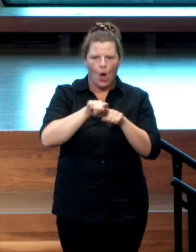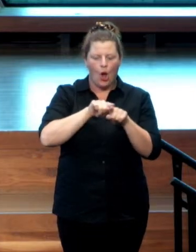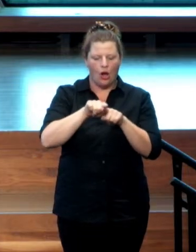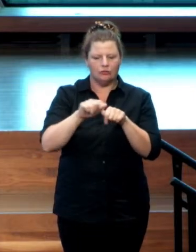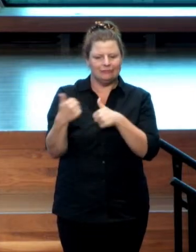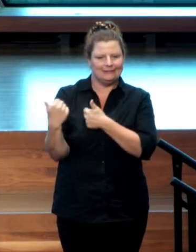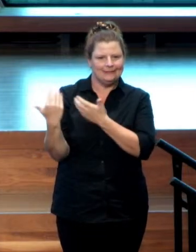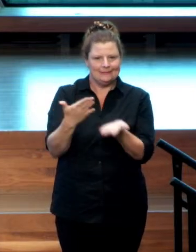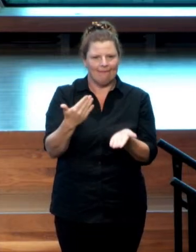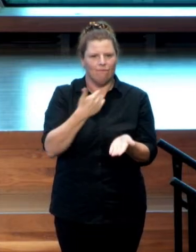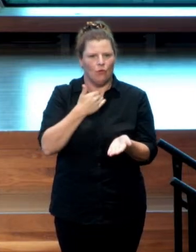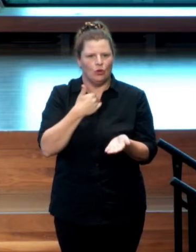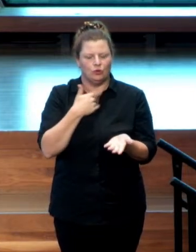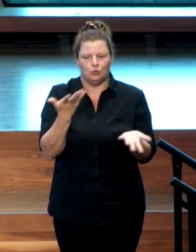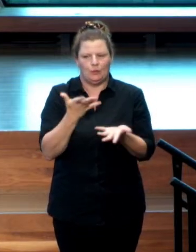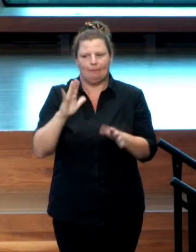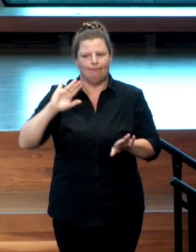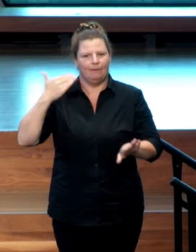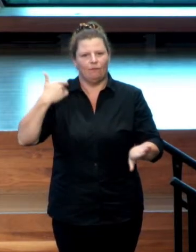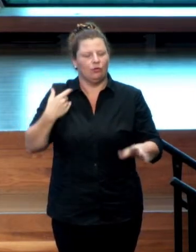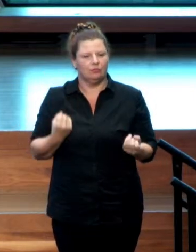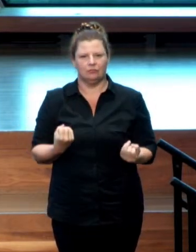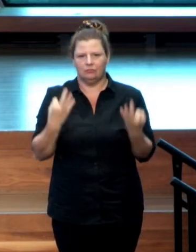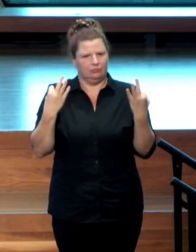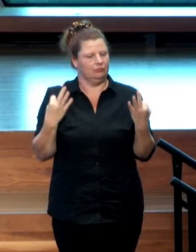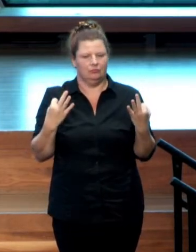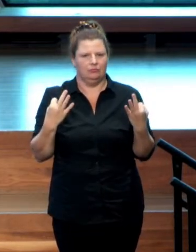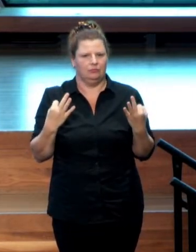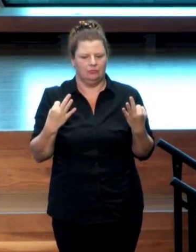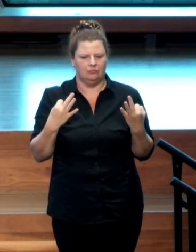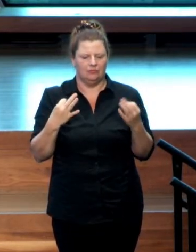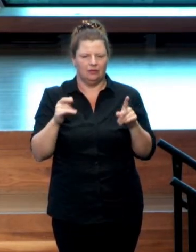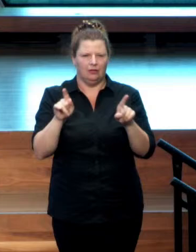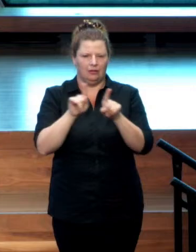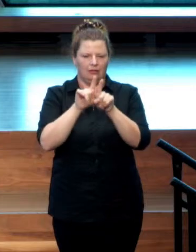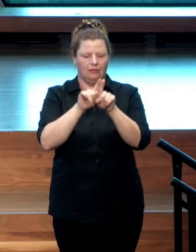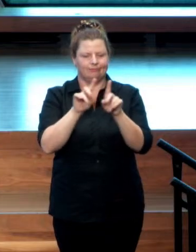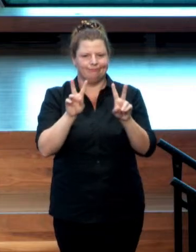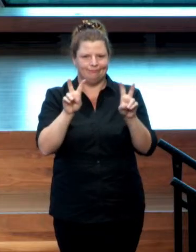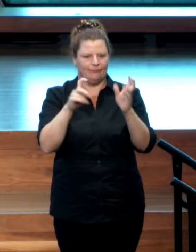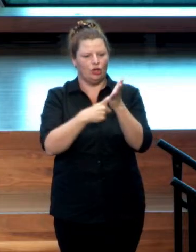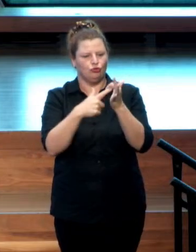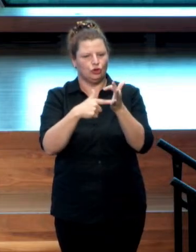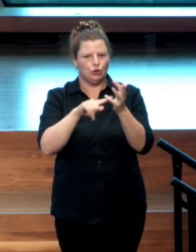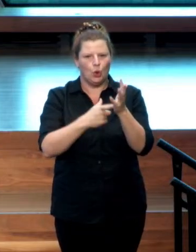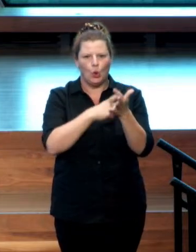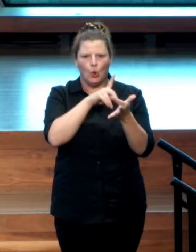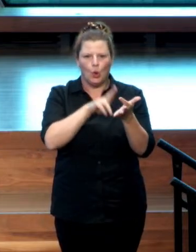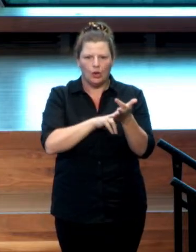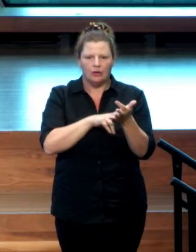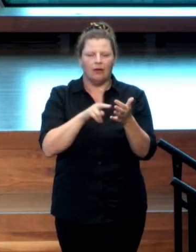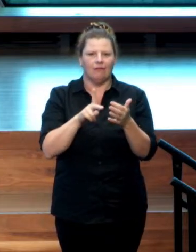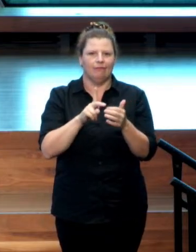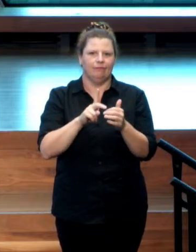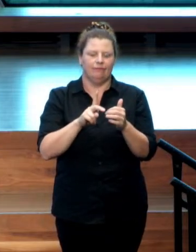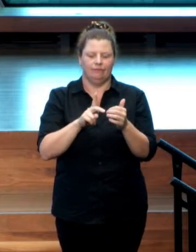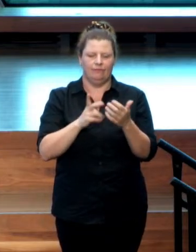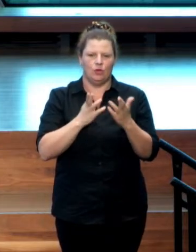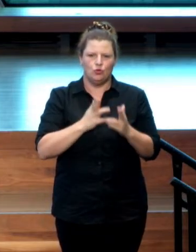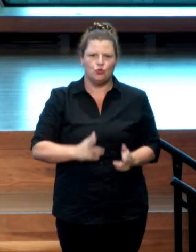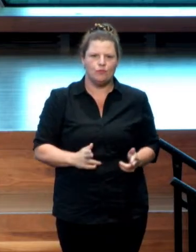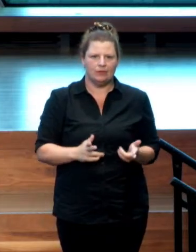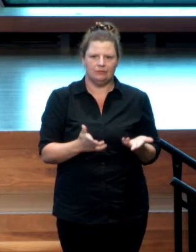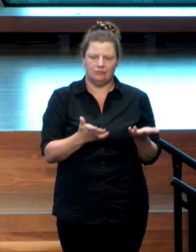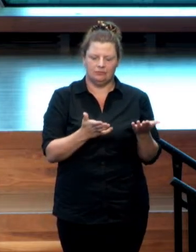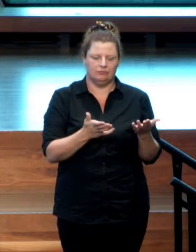voices. And it's about the ancestral return of human remains of our ancestors, which was used